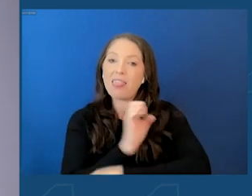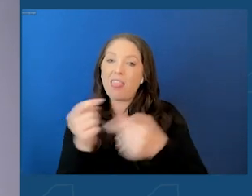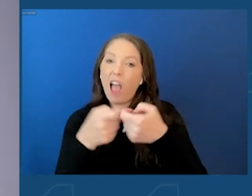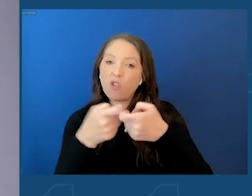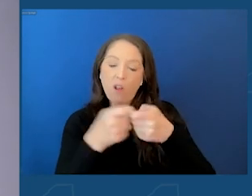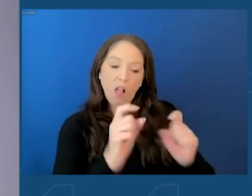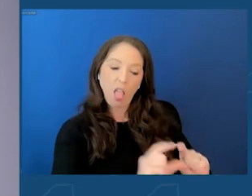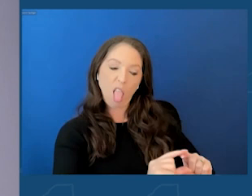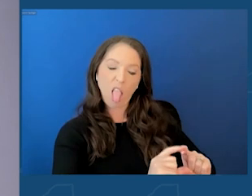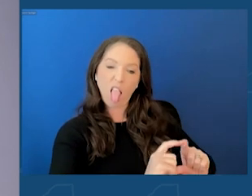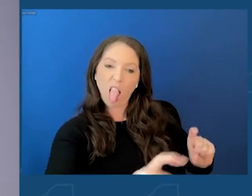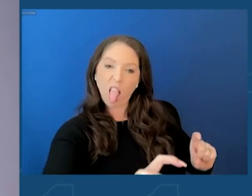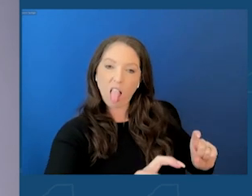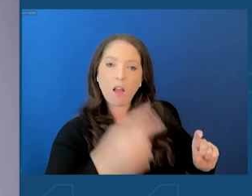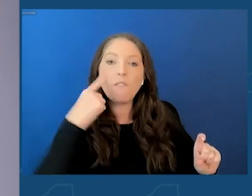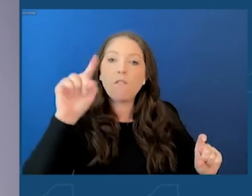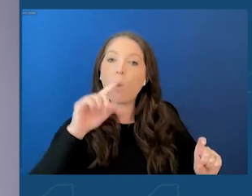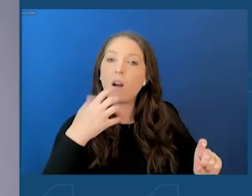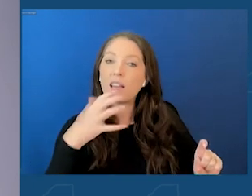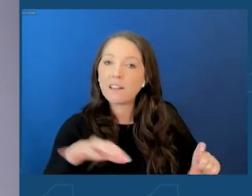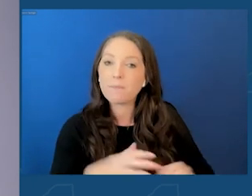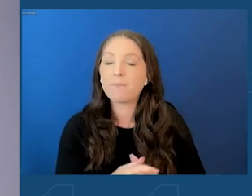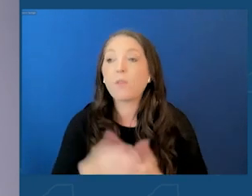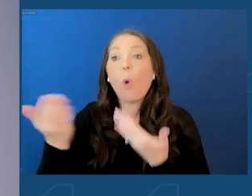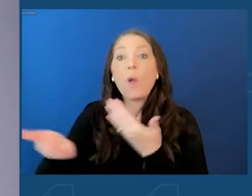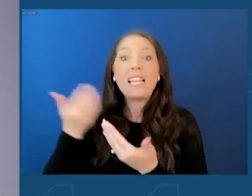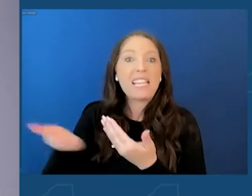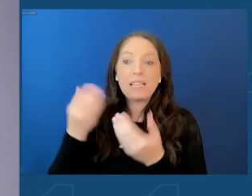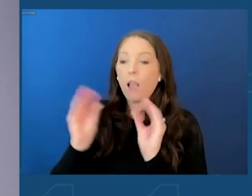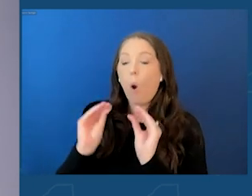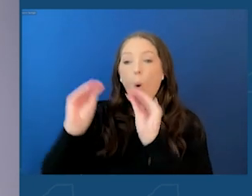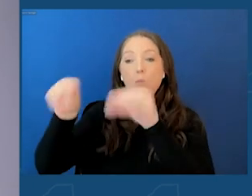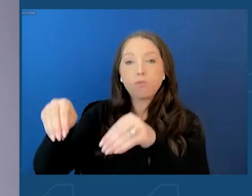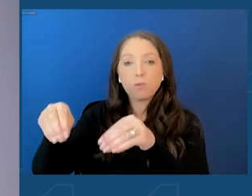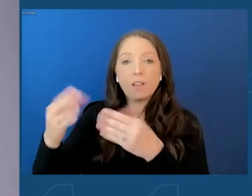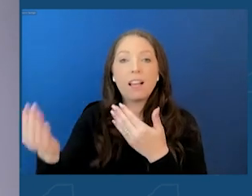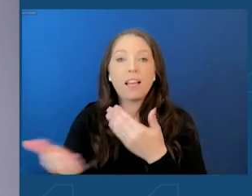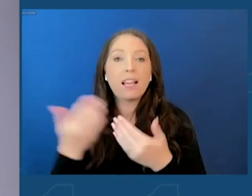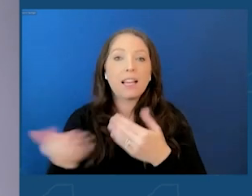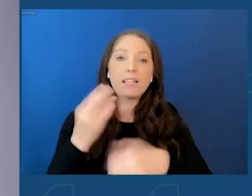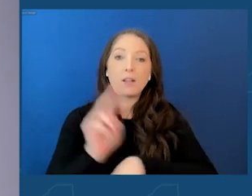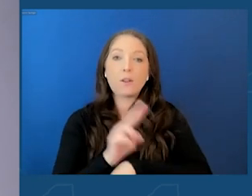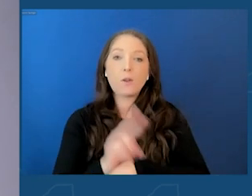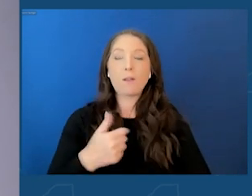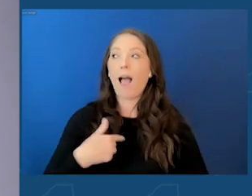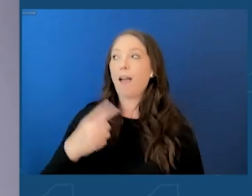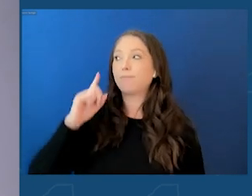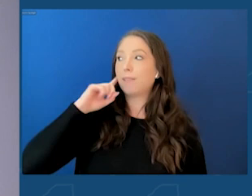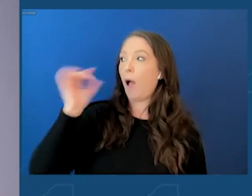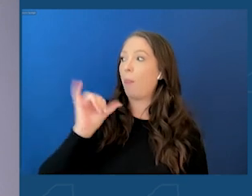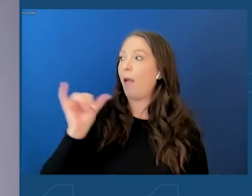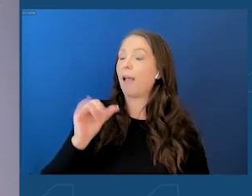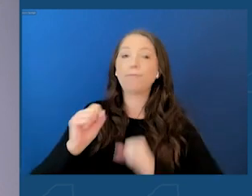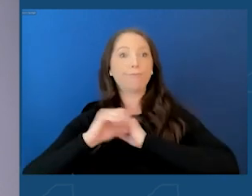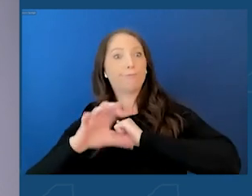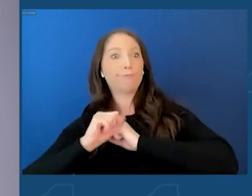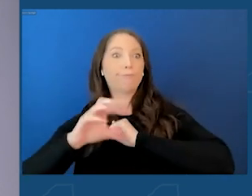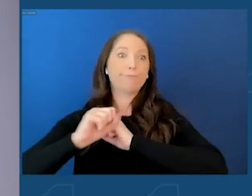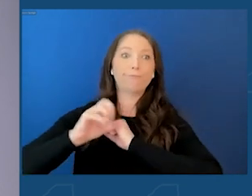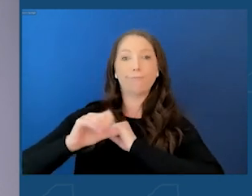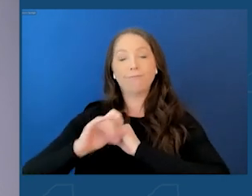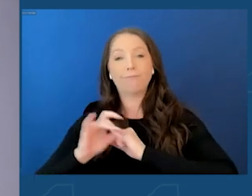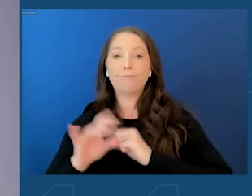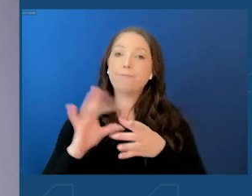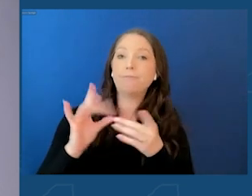they're easy to install and even easier to use. I sound like a salesperson. Well, I guess I am. There are 23 of them in the